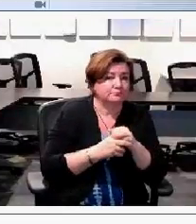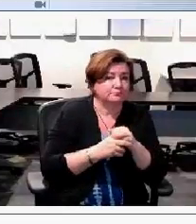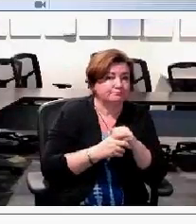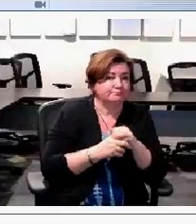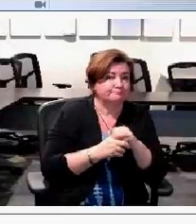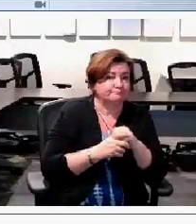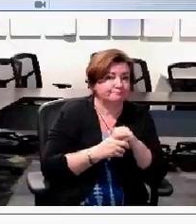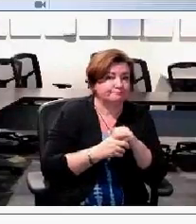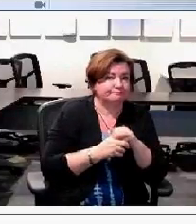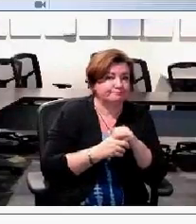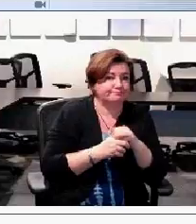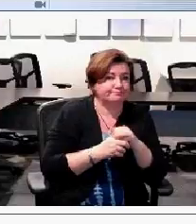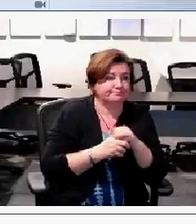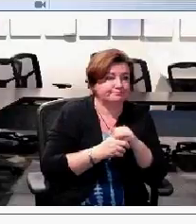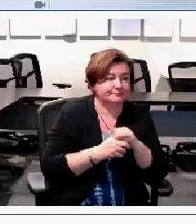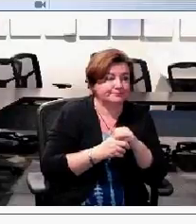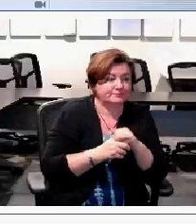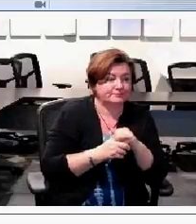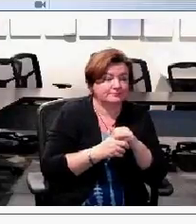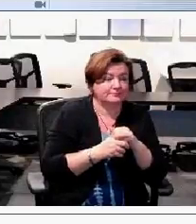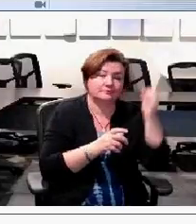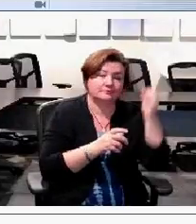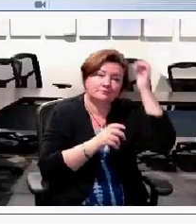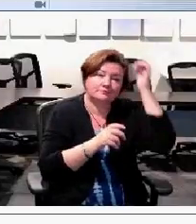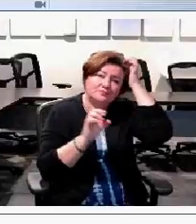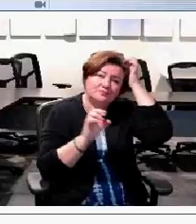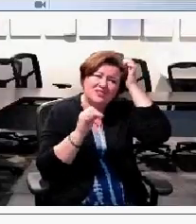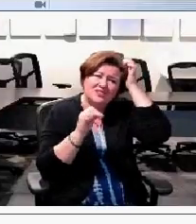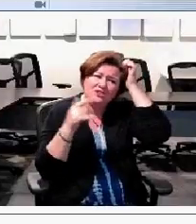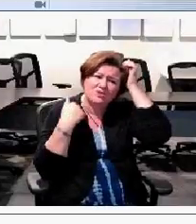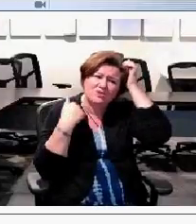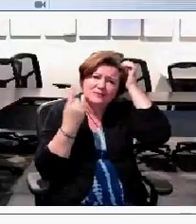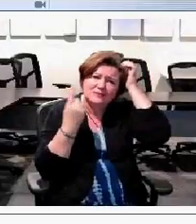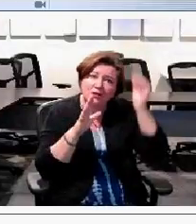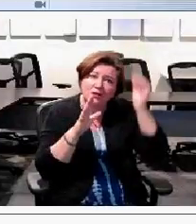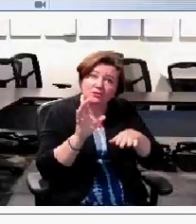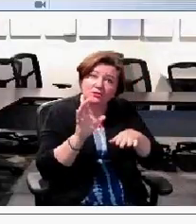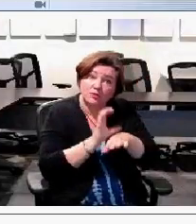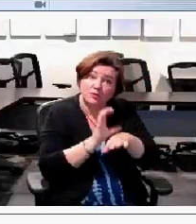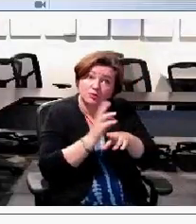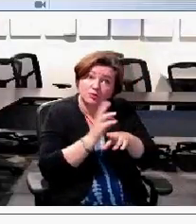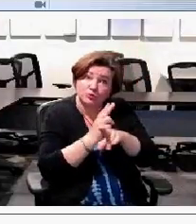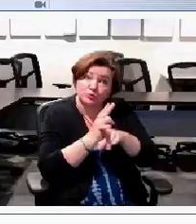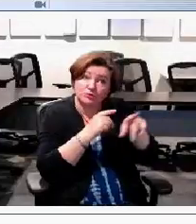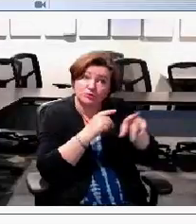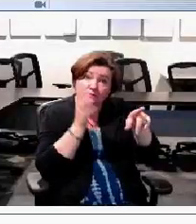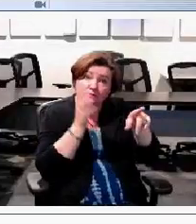Thank you. Okay. So, Cheryl, do you have a screen or like something on your computer that you want to share? I